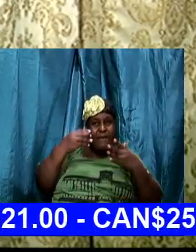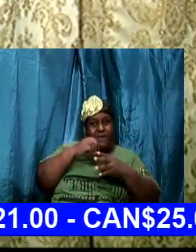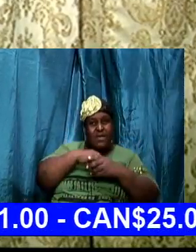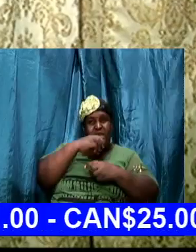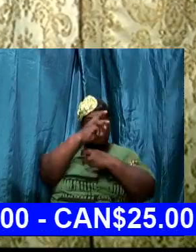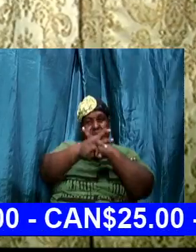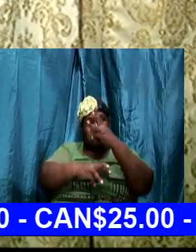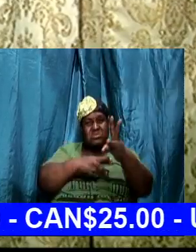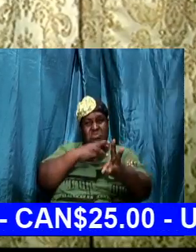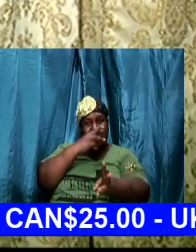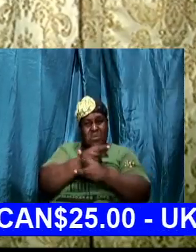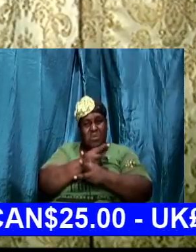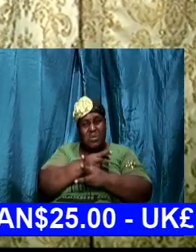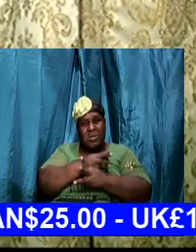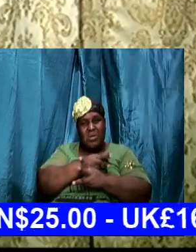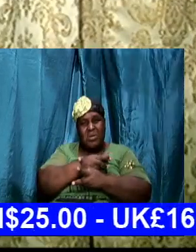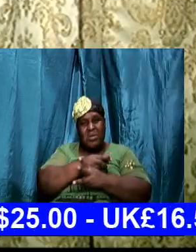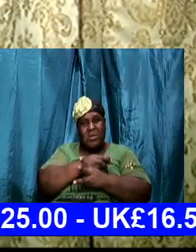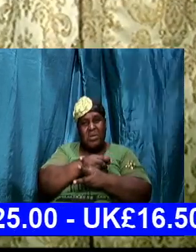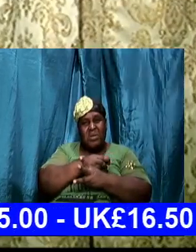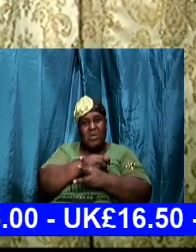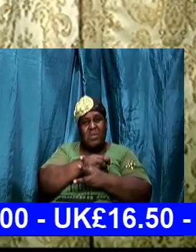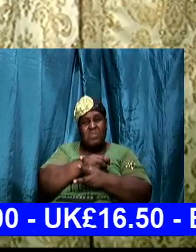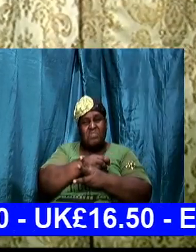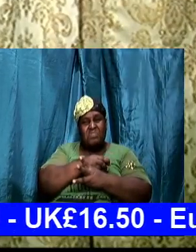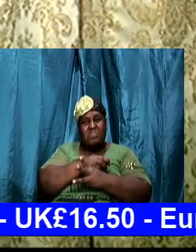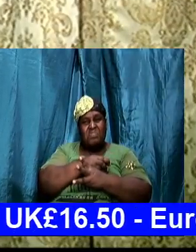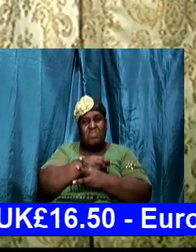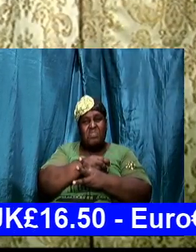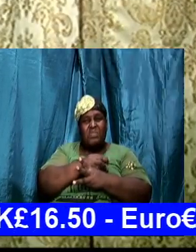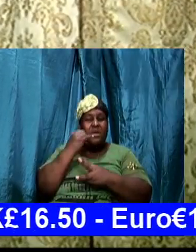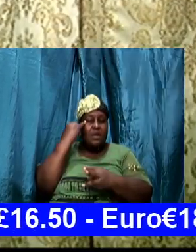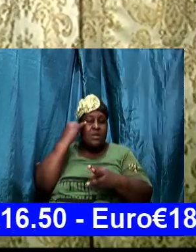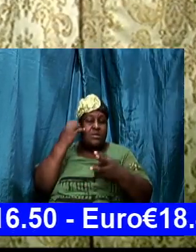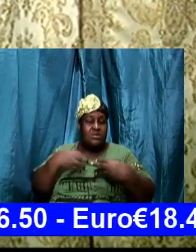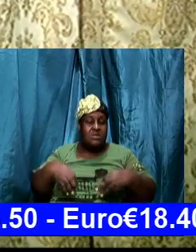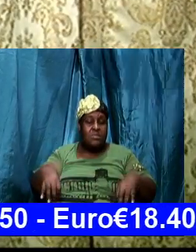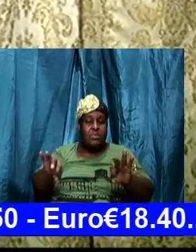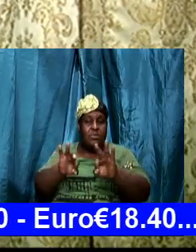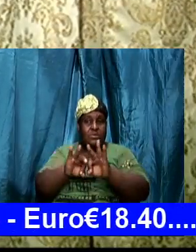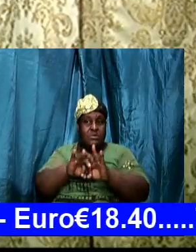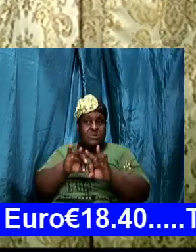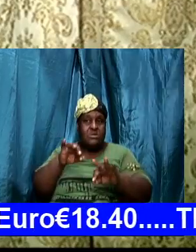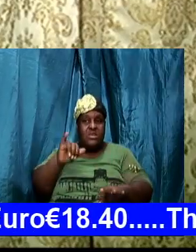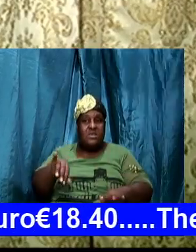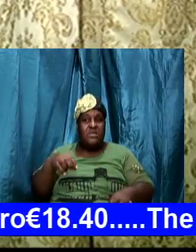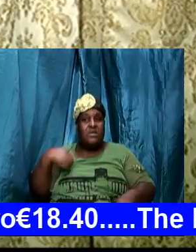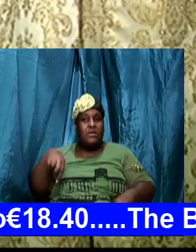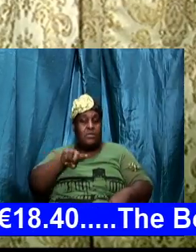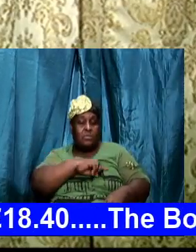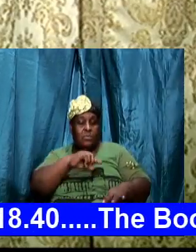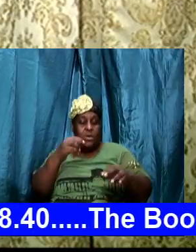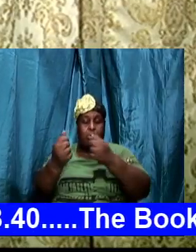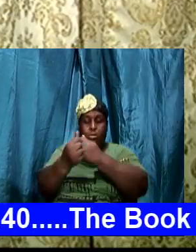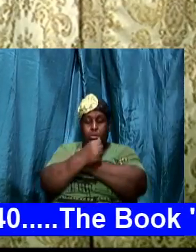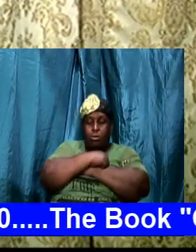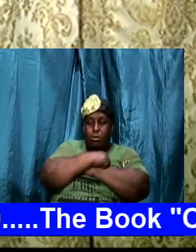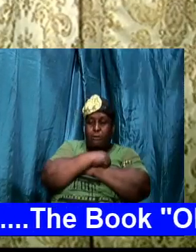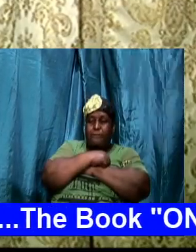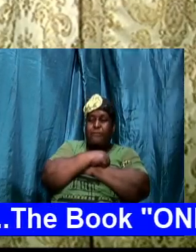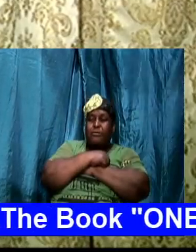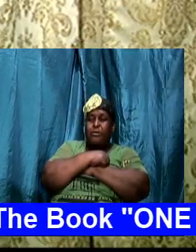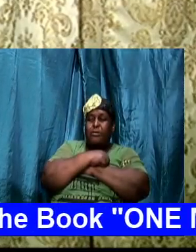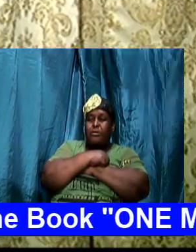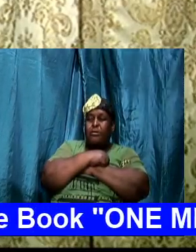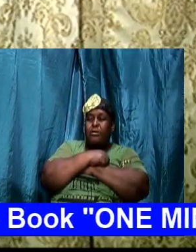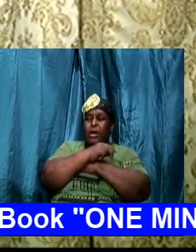up, dark, an evil world, it is important that we love, that we treasure,